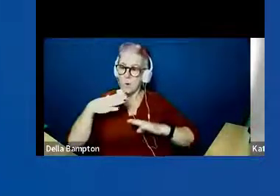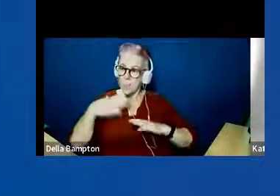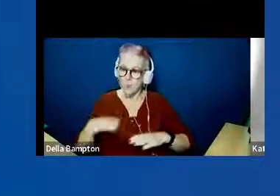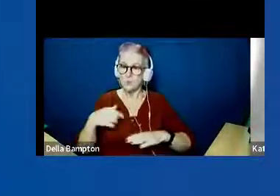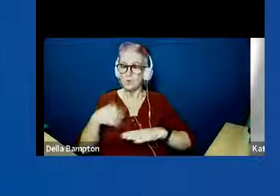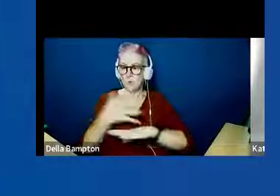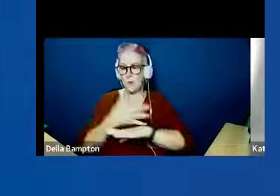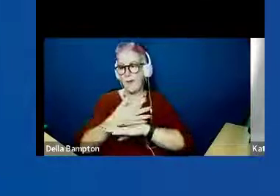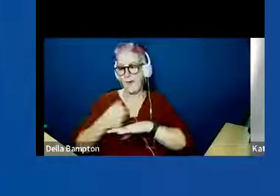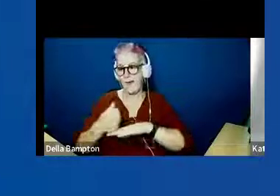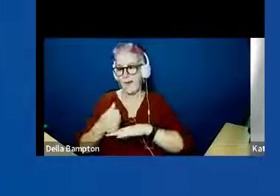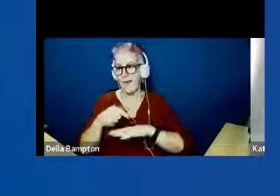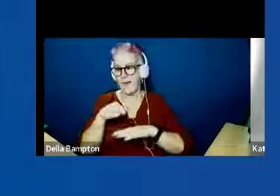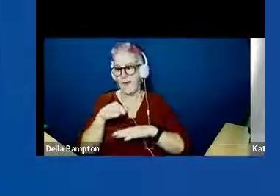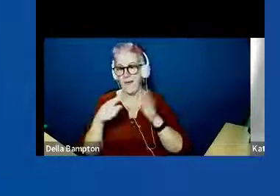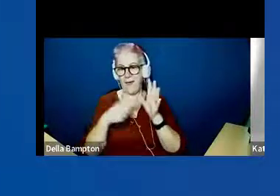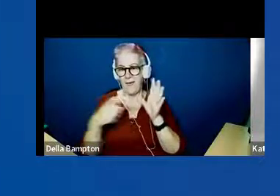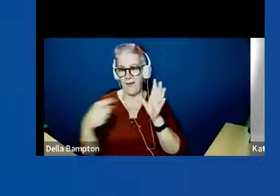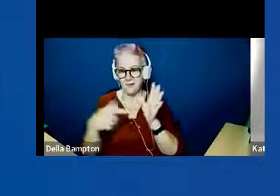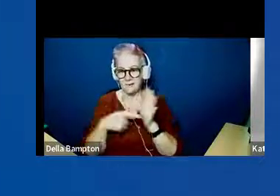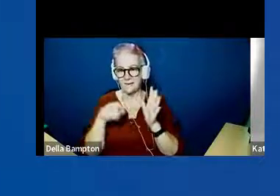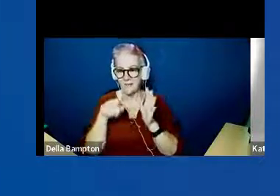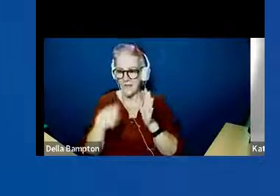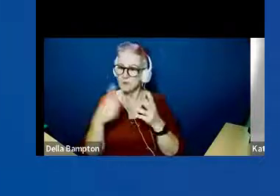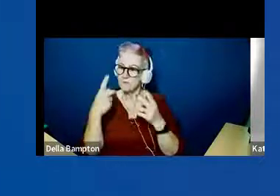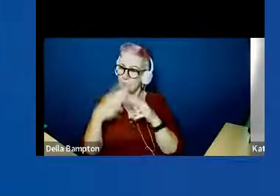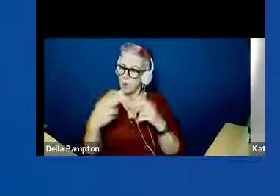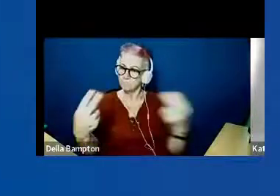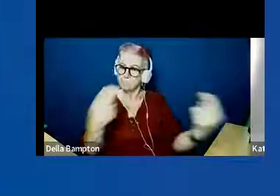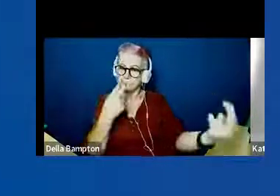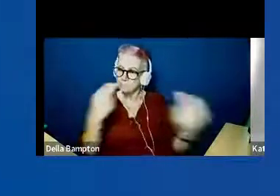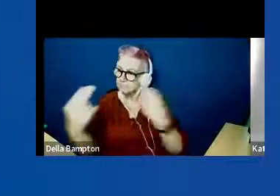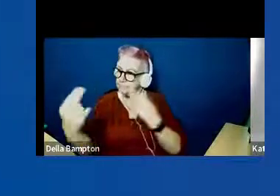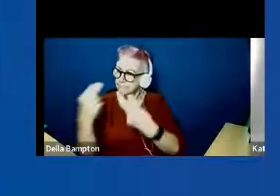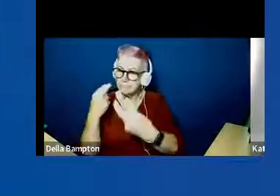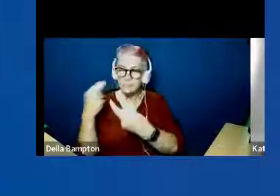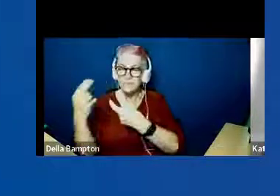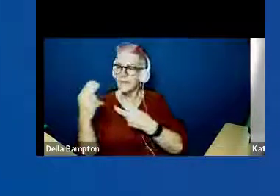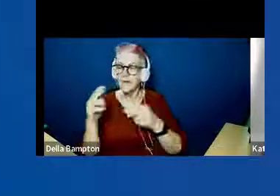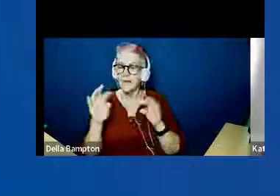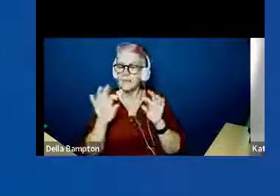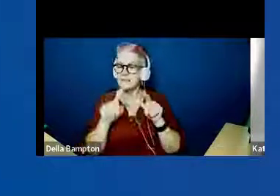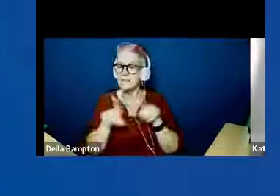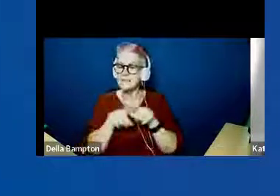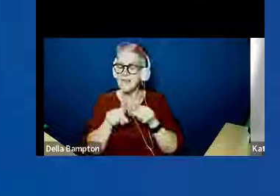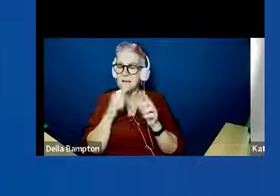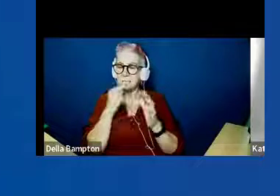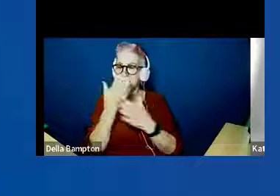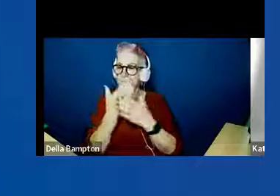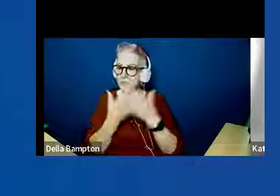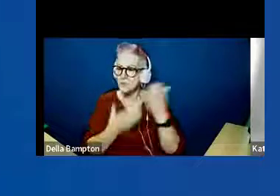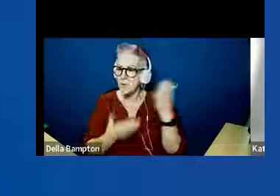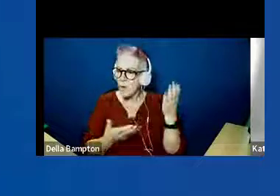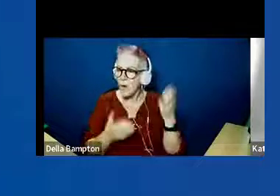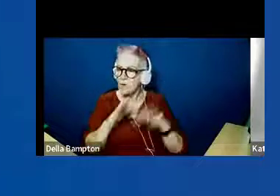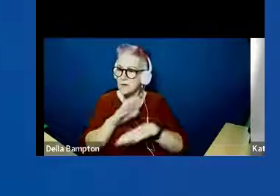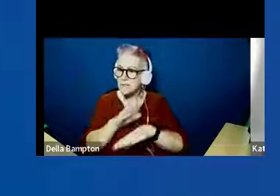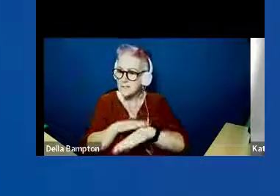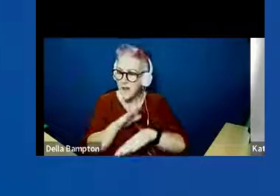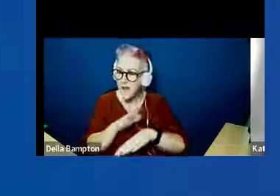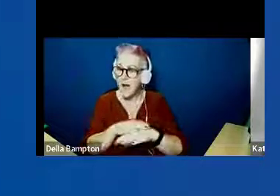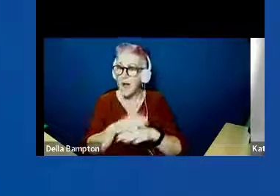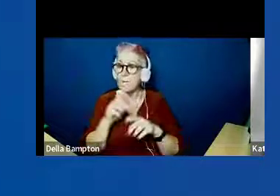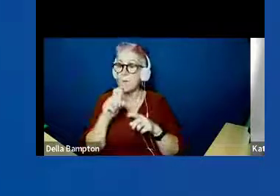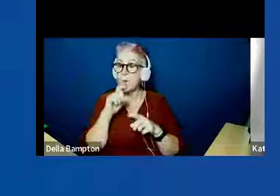story for everybody watching. It's not just like in a story time, and a lot of our librarians who run